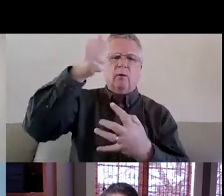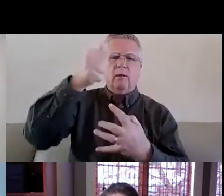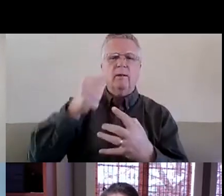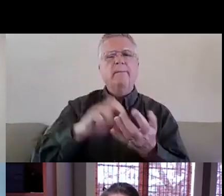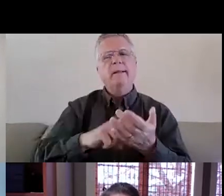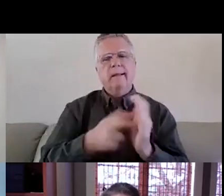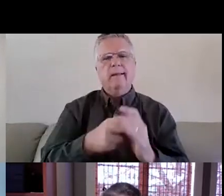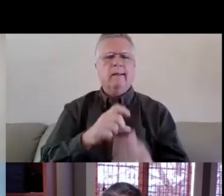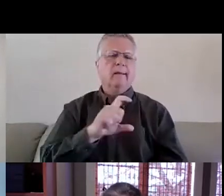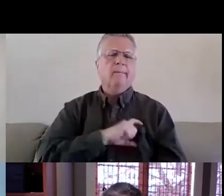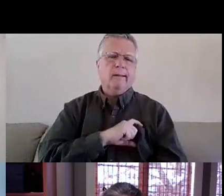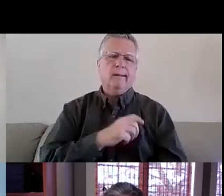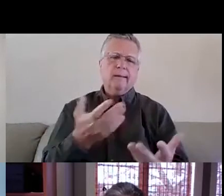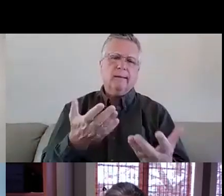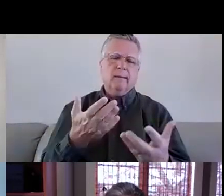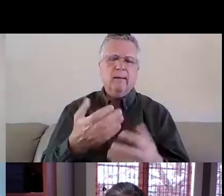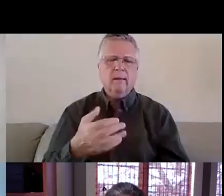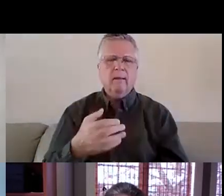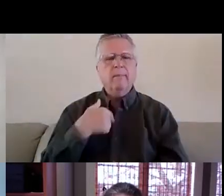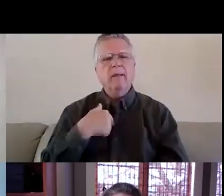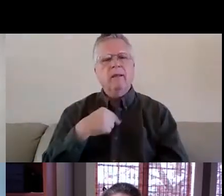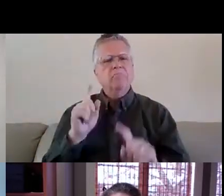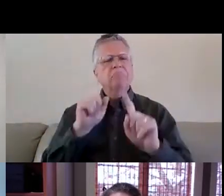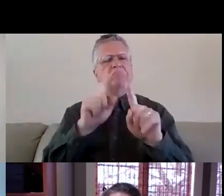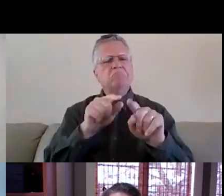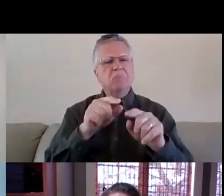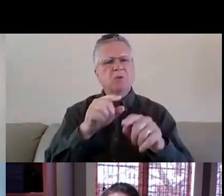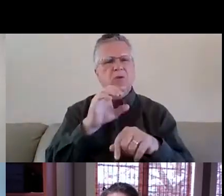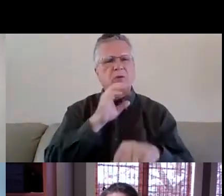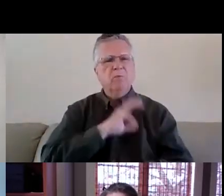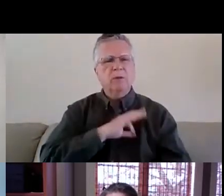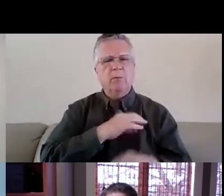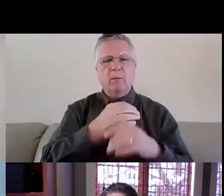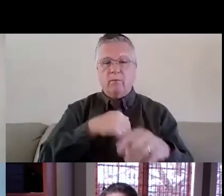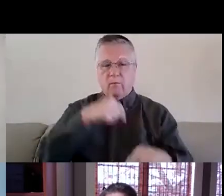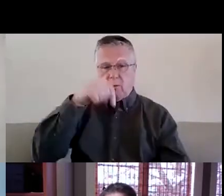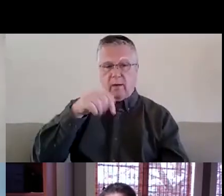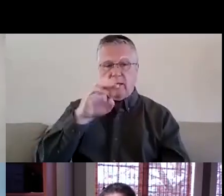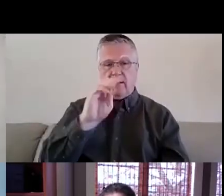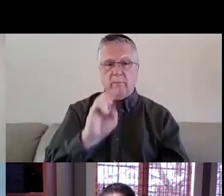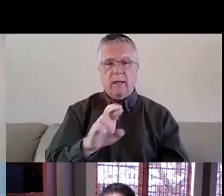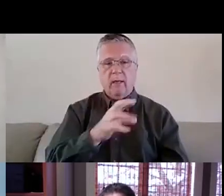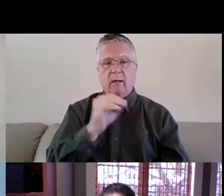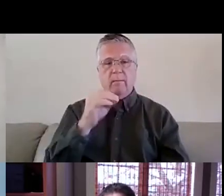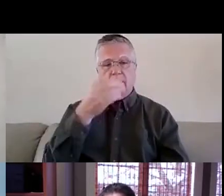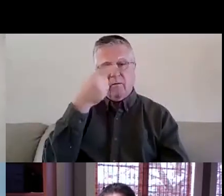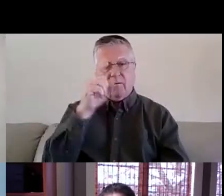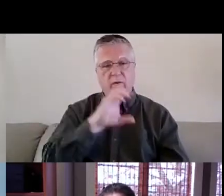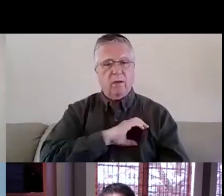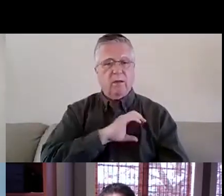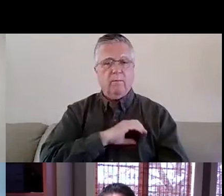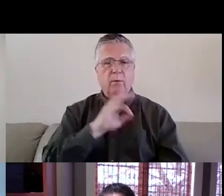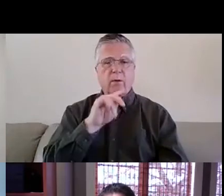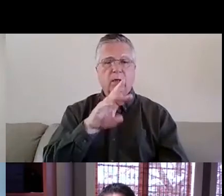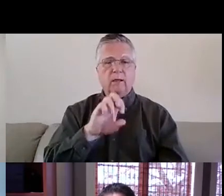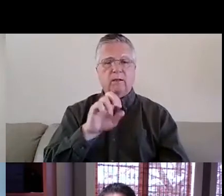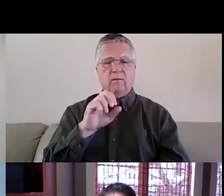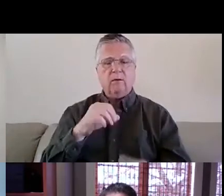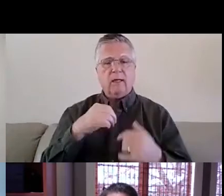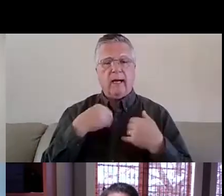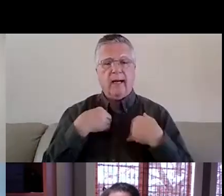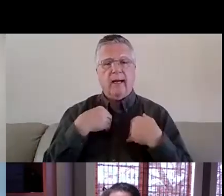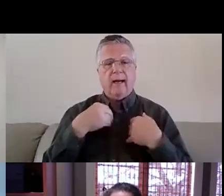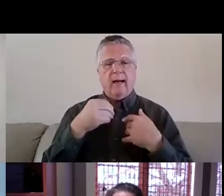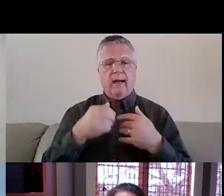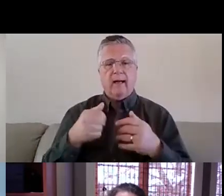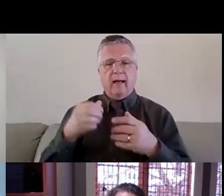police. I was in Pittsburgh before this mayor, before the police force had an extra 50%